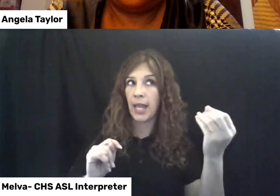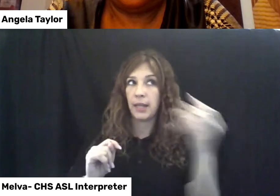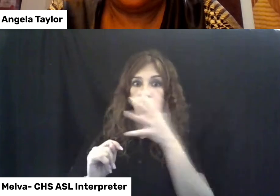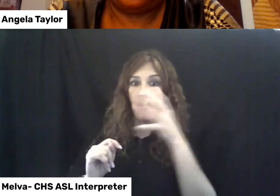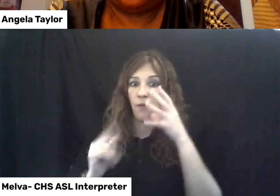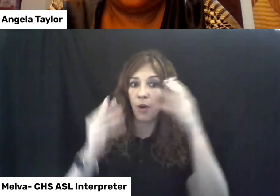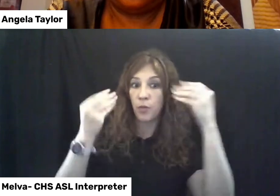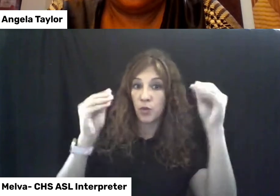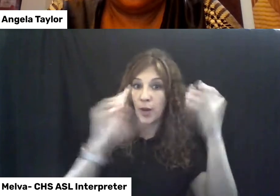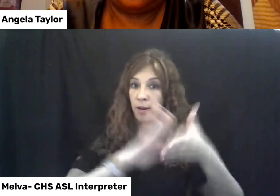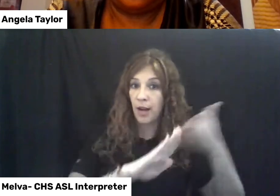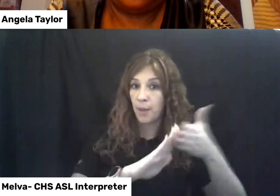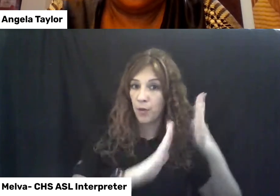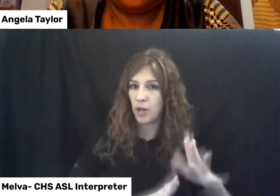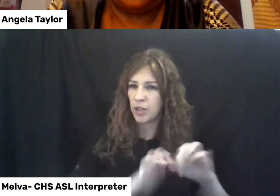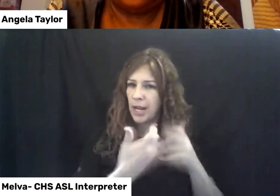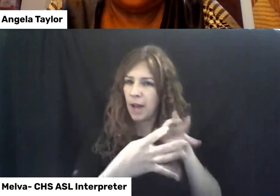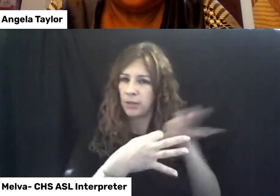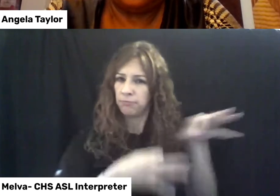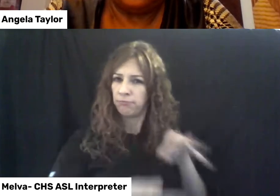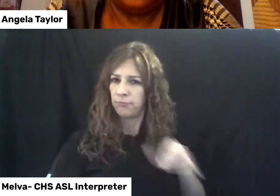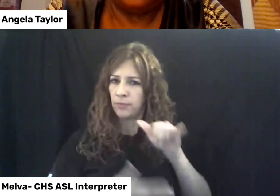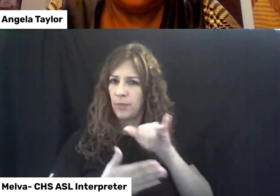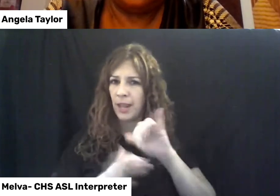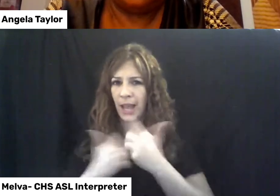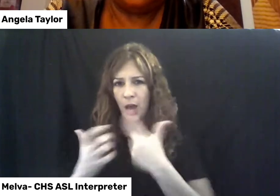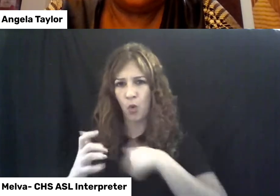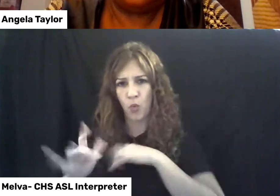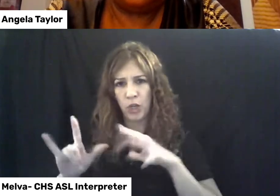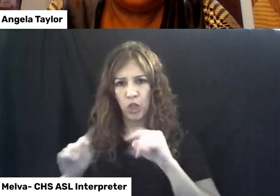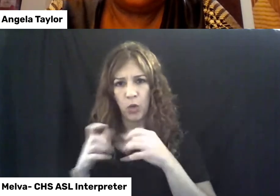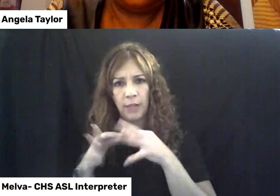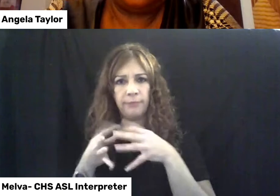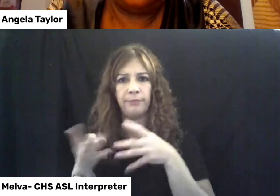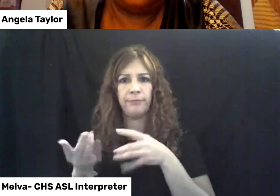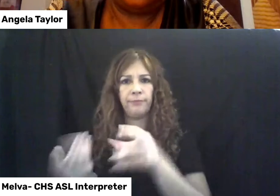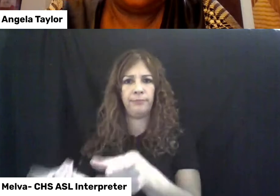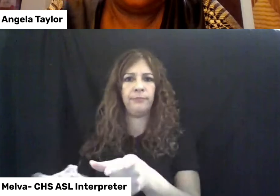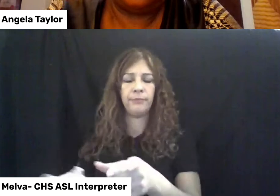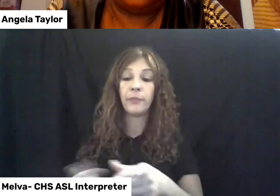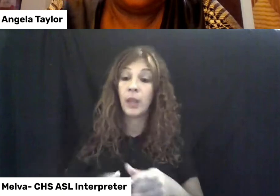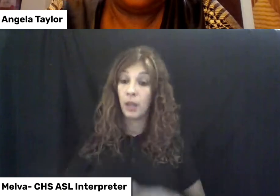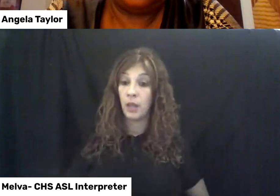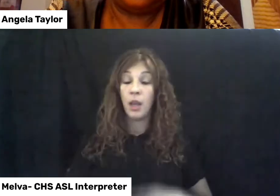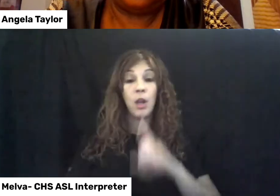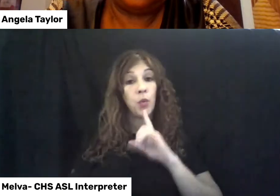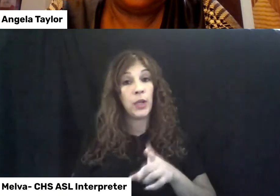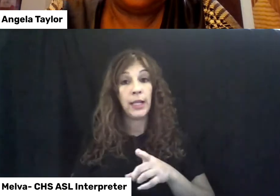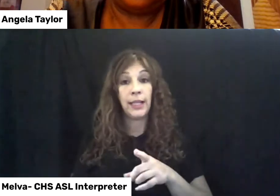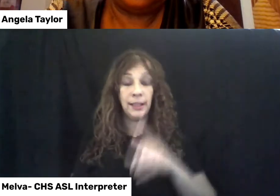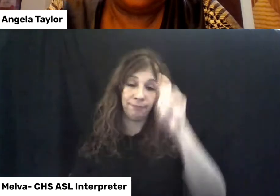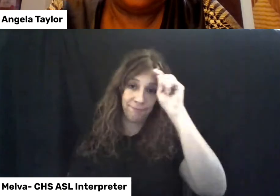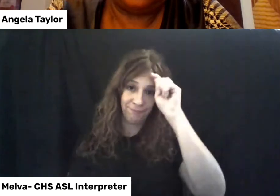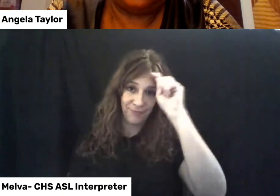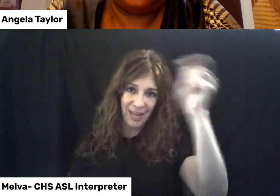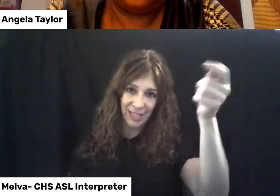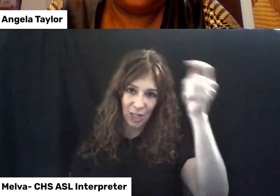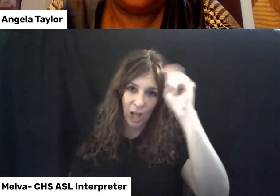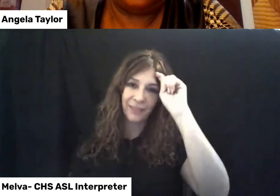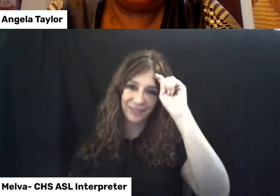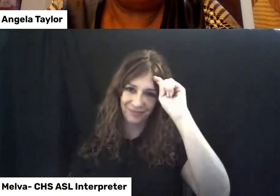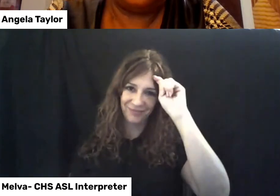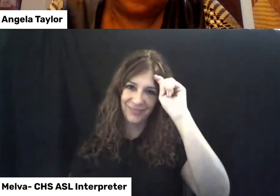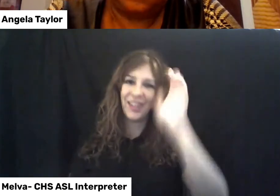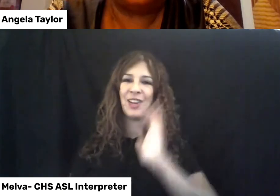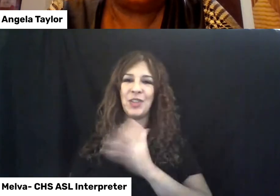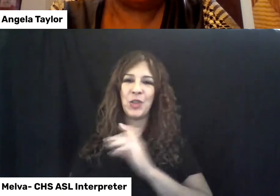operators? Yeah, I would say, really hats off to our colleagues at Department of Cultural